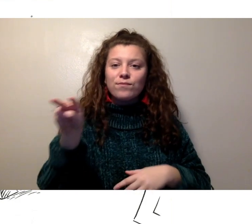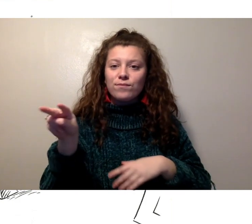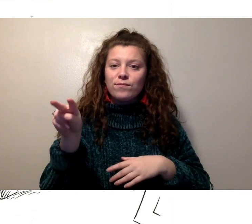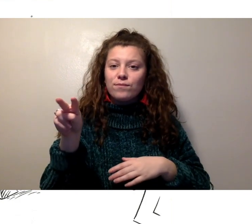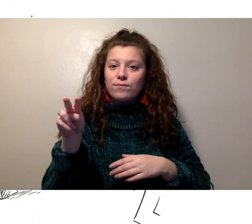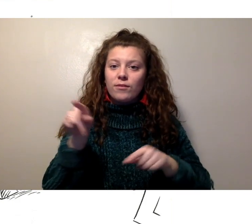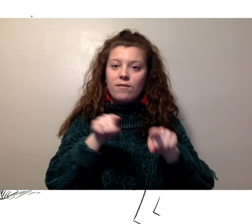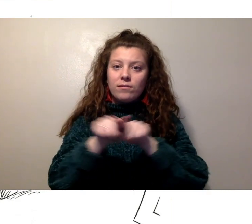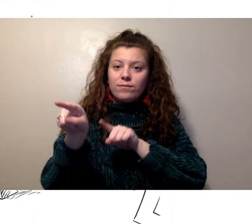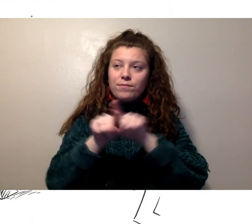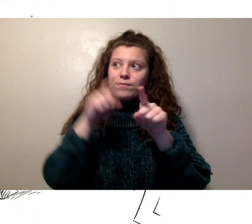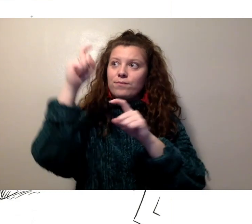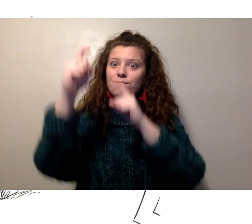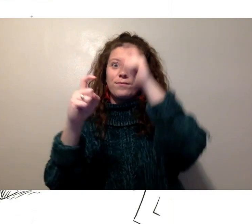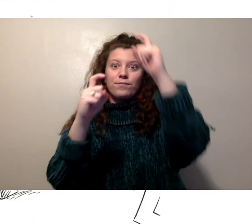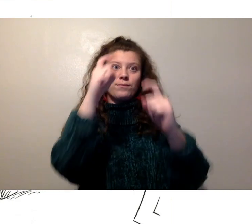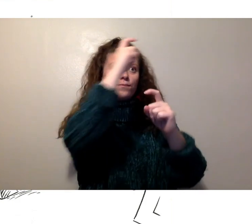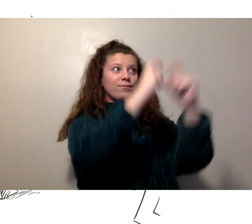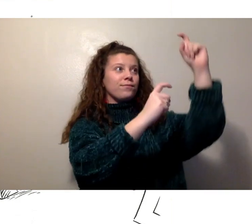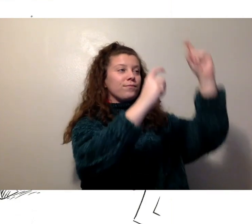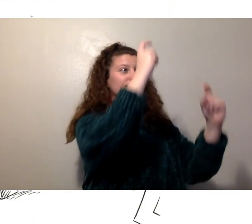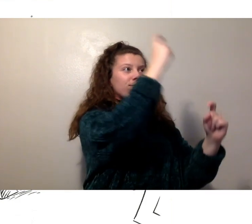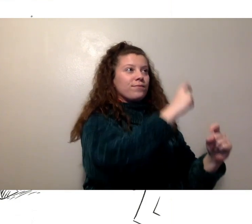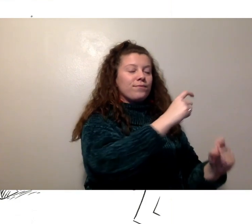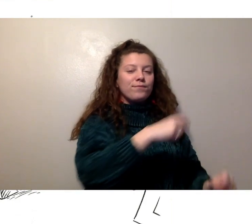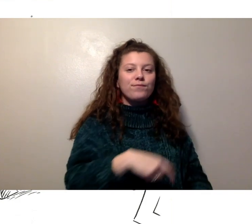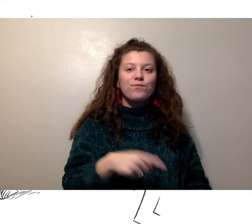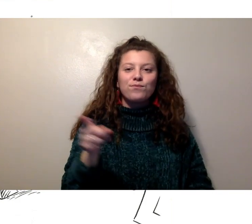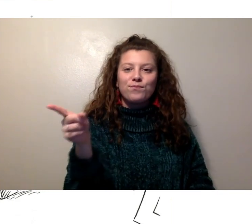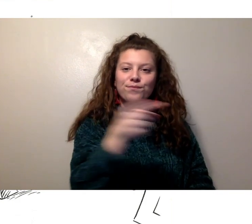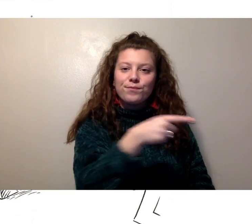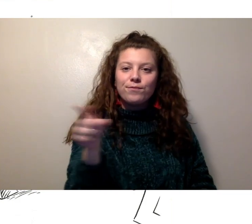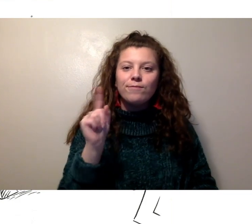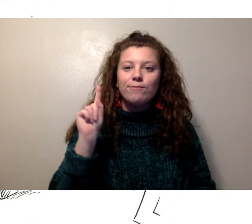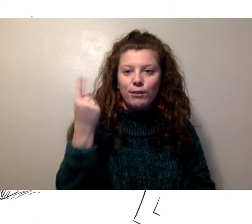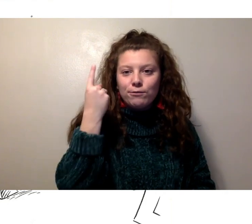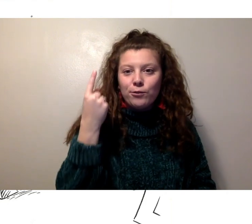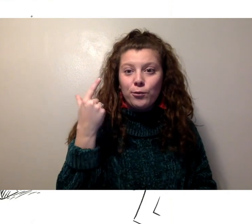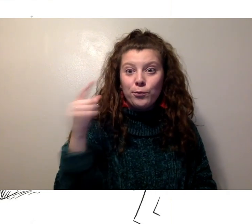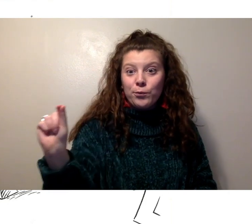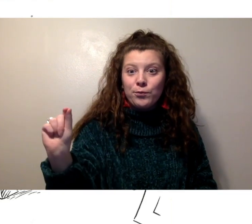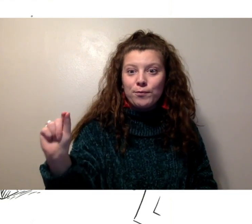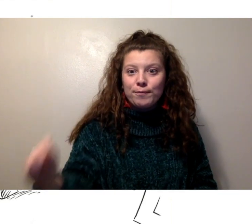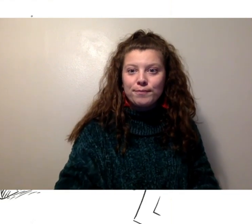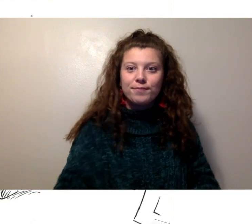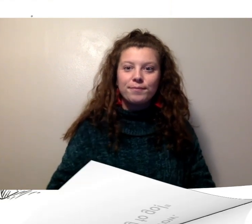in a row, these stockings, he grinned, are the first thing to go.